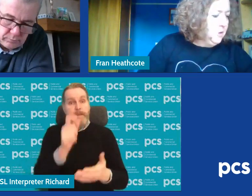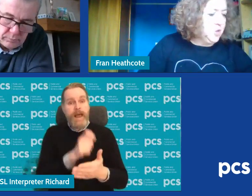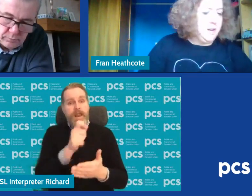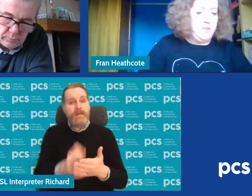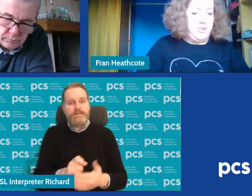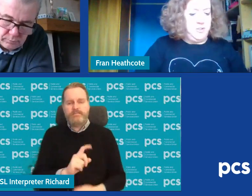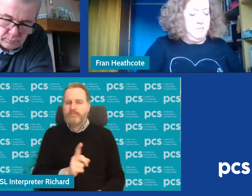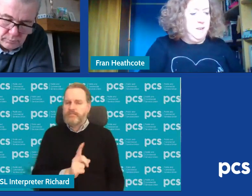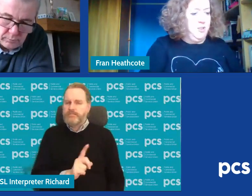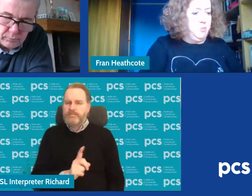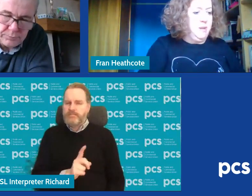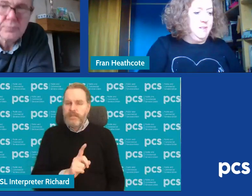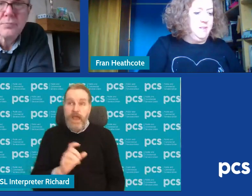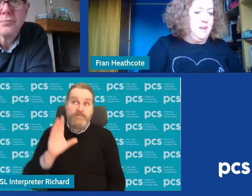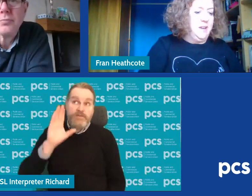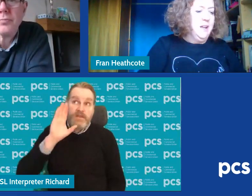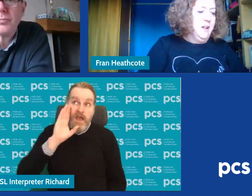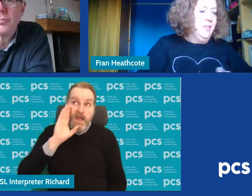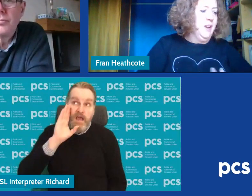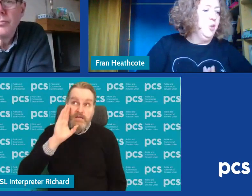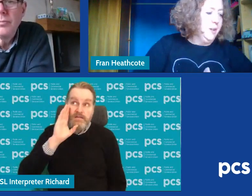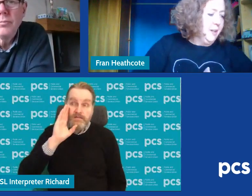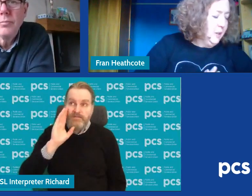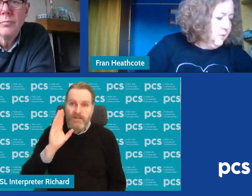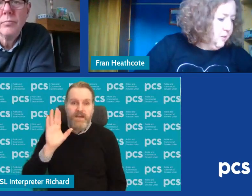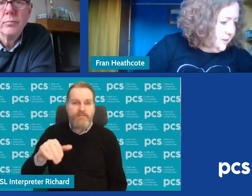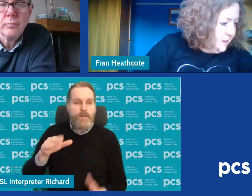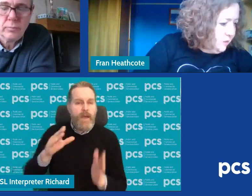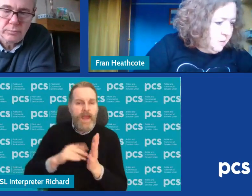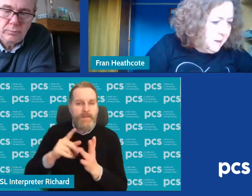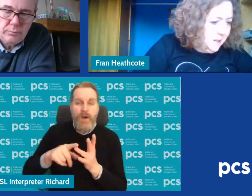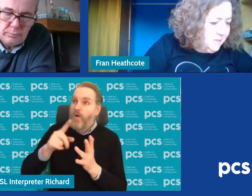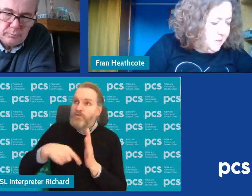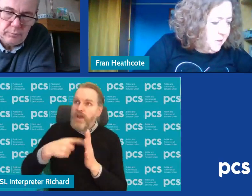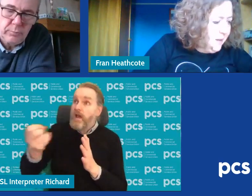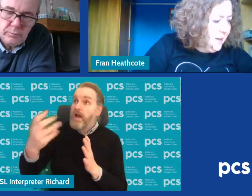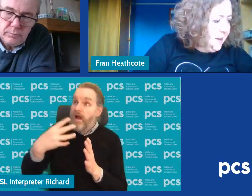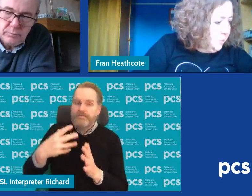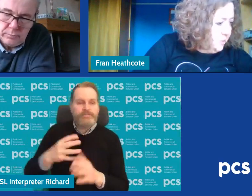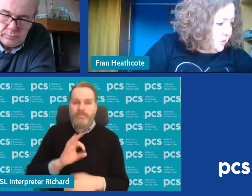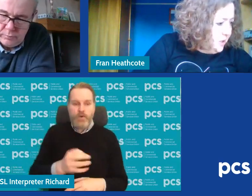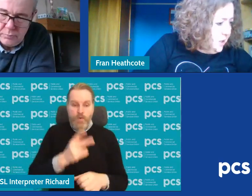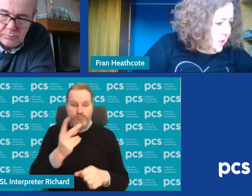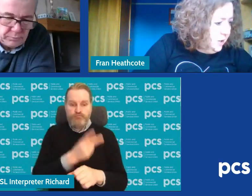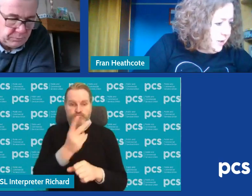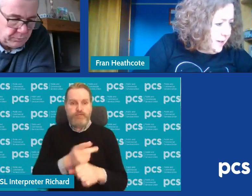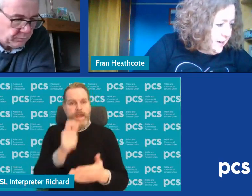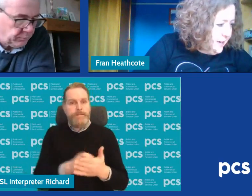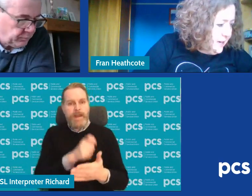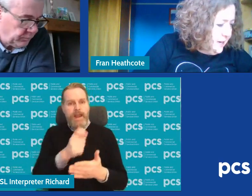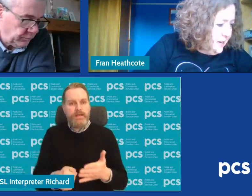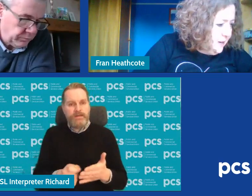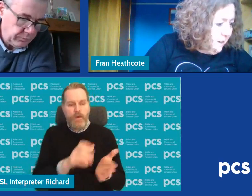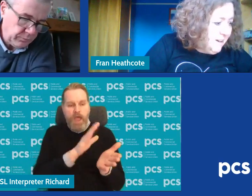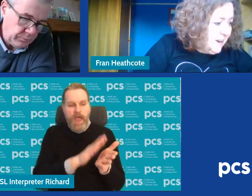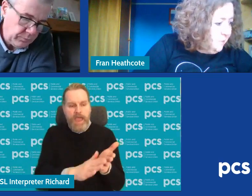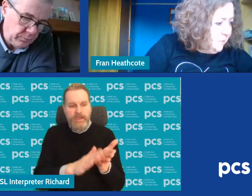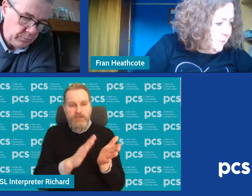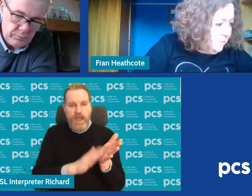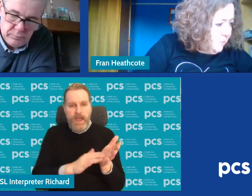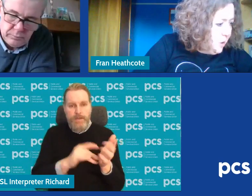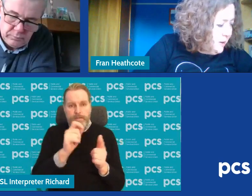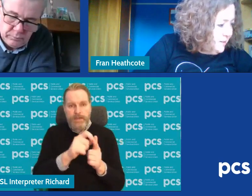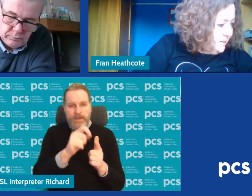of the MOJ has just messaged me to say they are not included in the reballot. So I hope that helps. Okay,